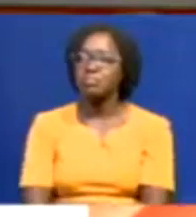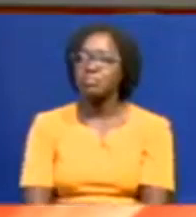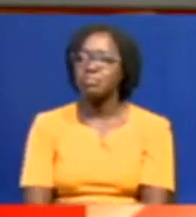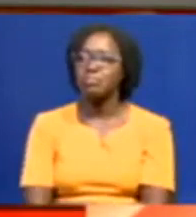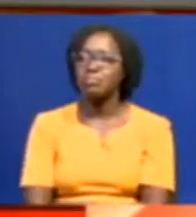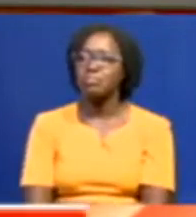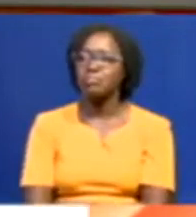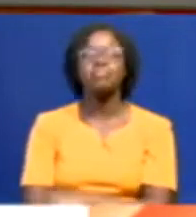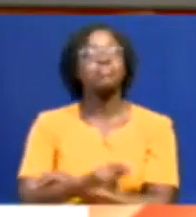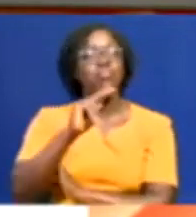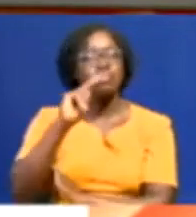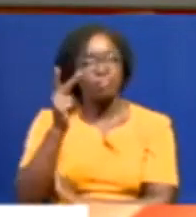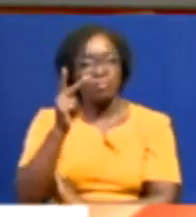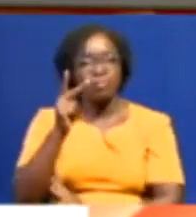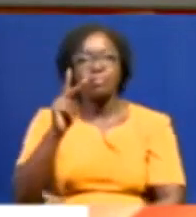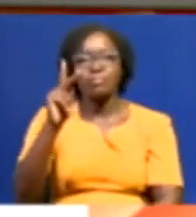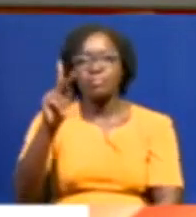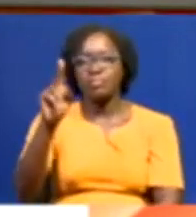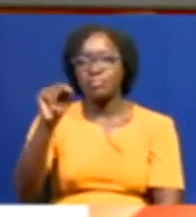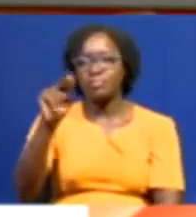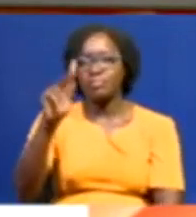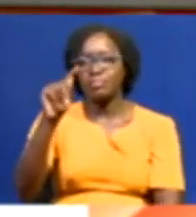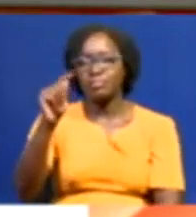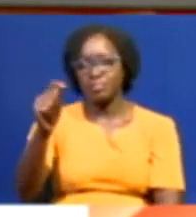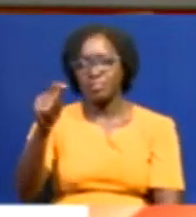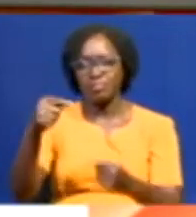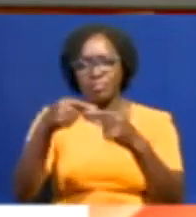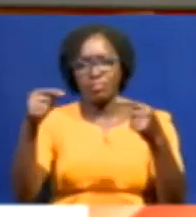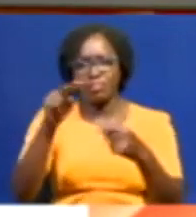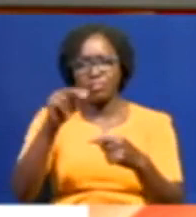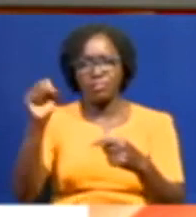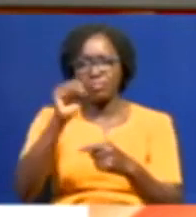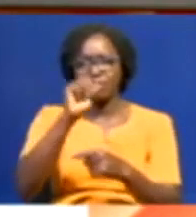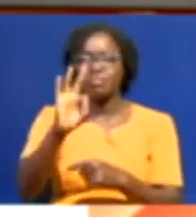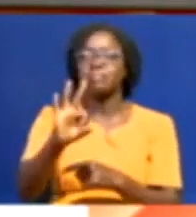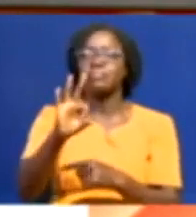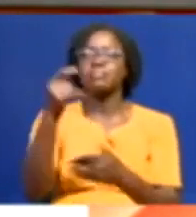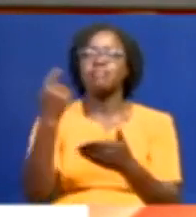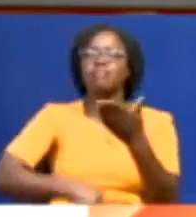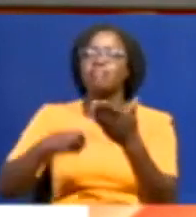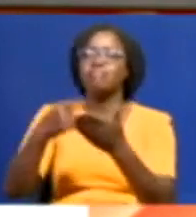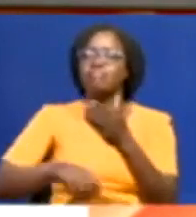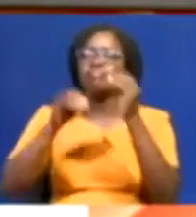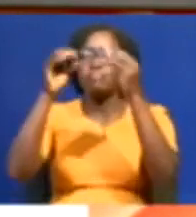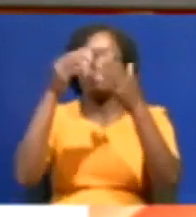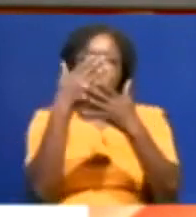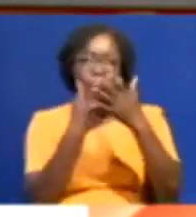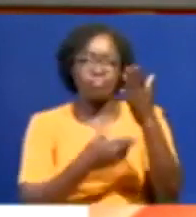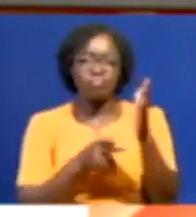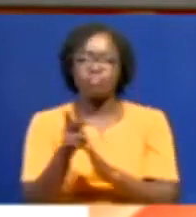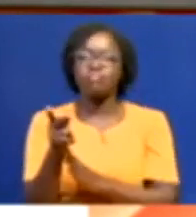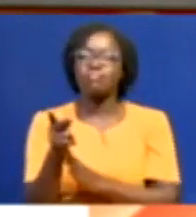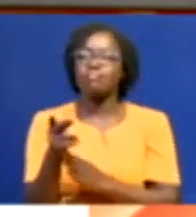All right, the Kenya National Union for Teachers, KNUT, has opposed the NSSF deductions on teachers' payslips, claiming the